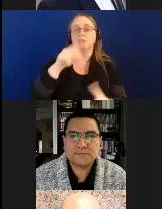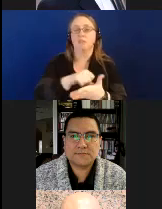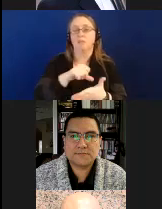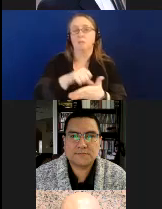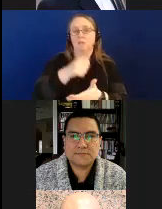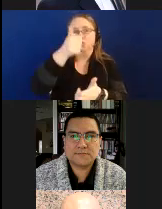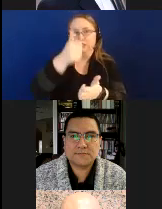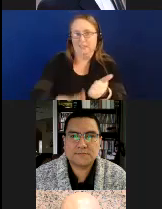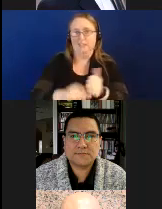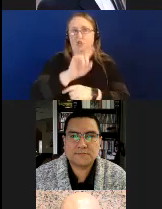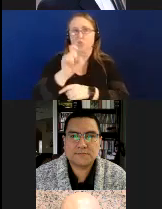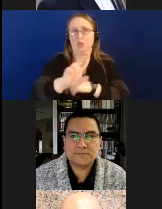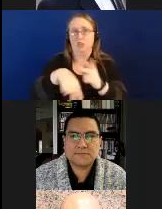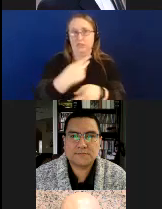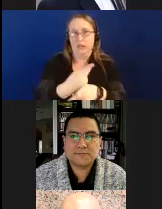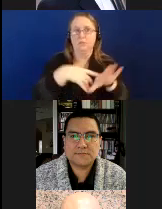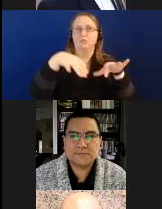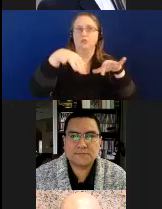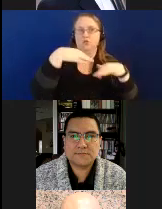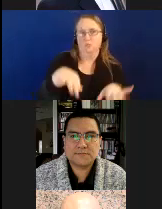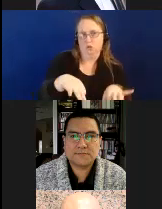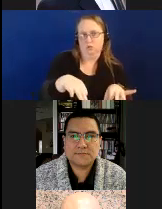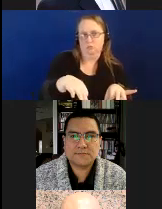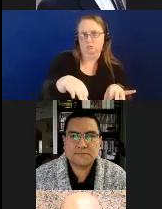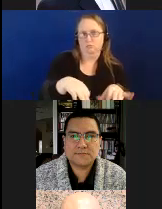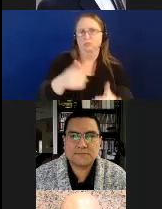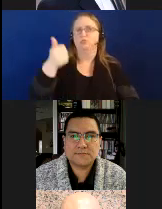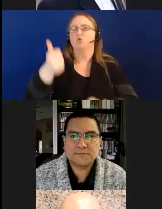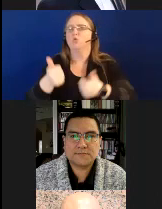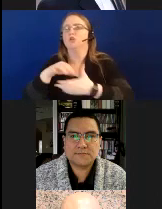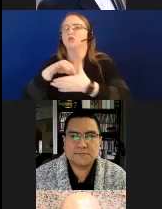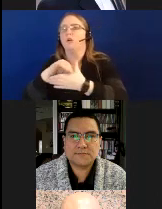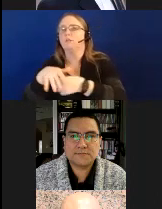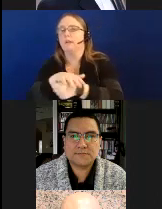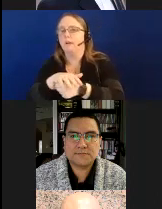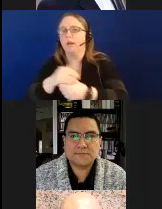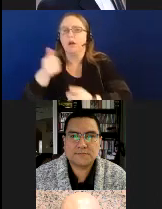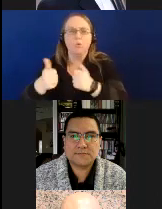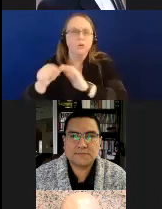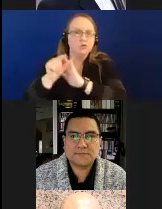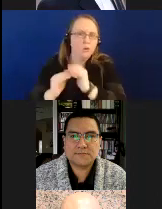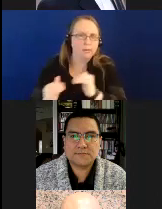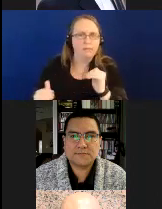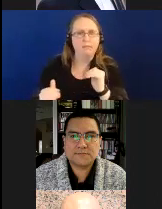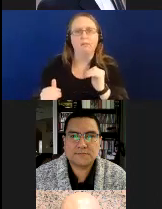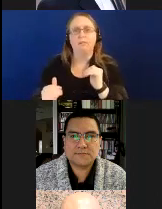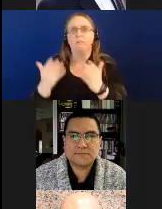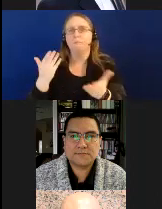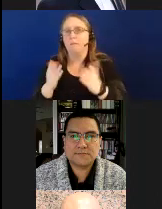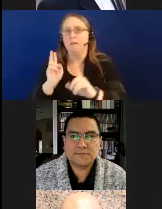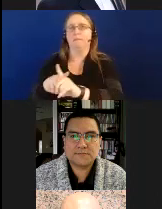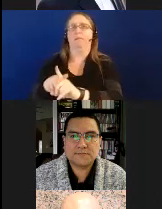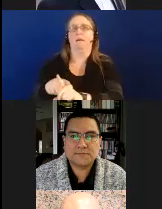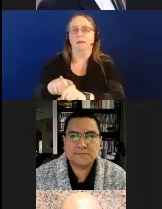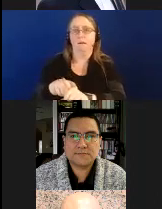of the question types, here's the description. Here's which particular content areas and which grade levels this might apply to, because